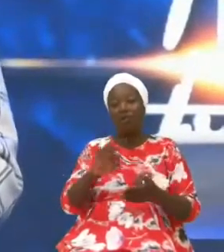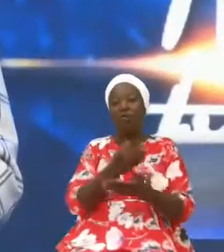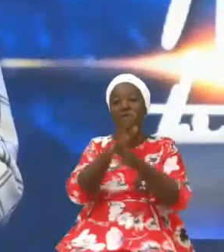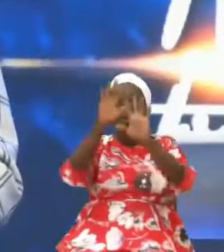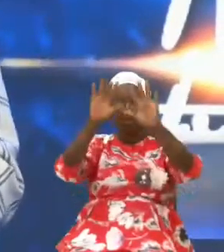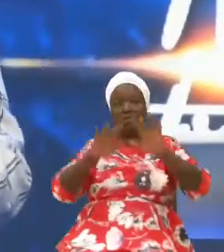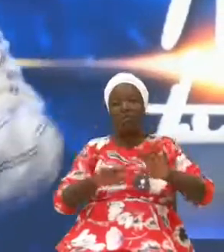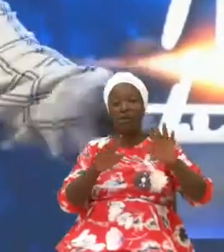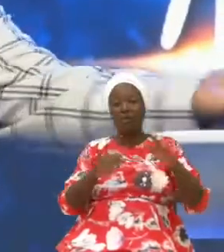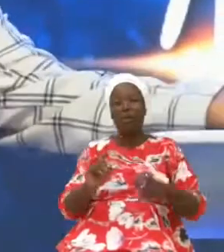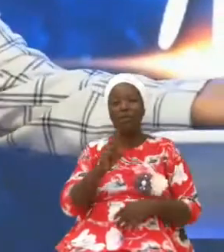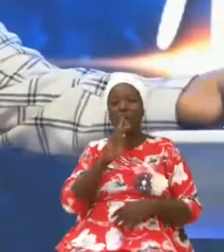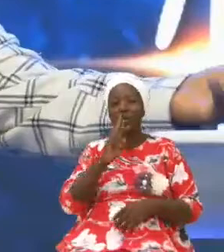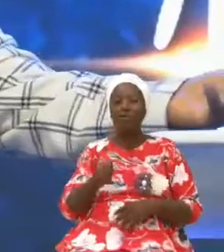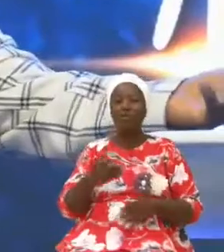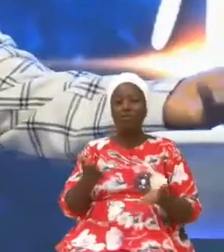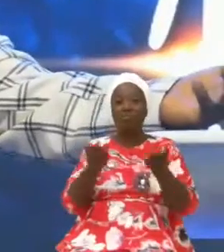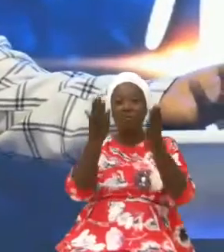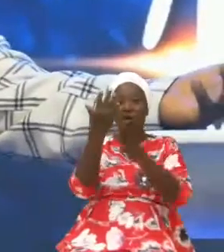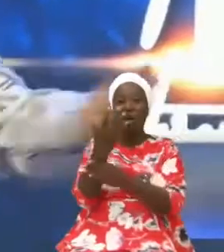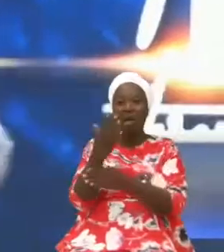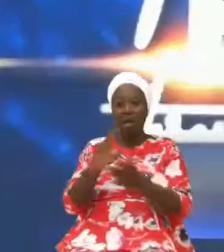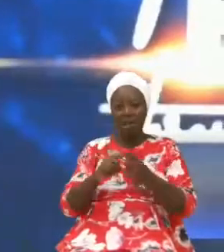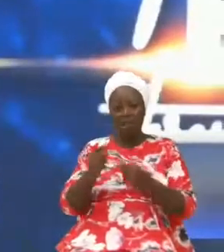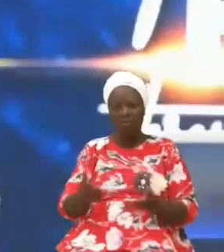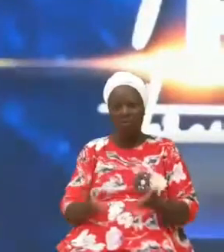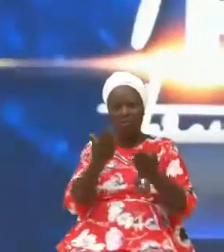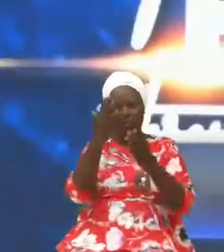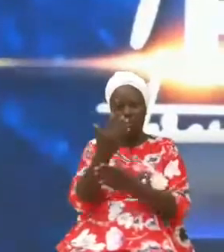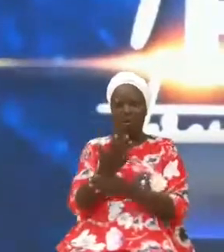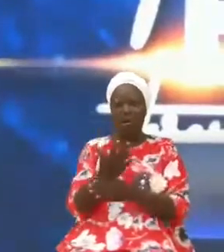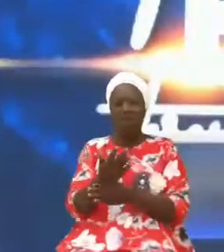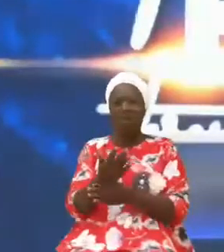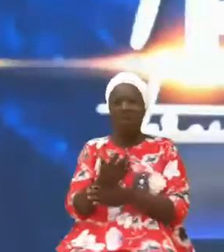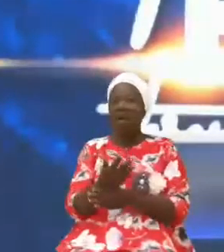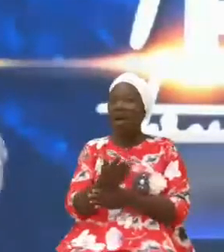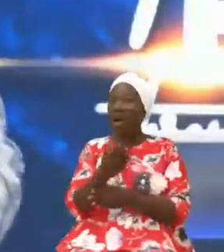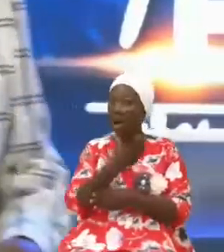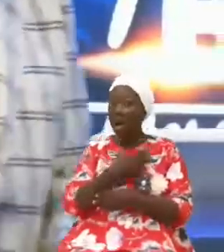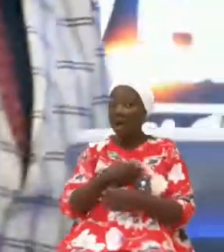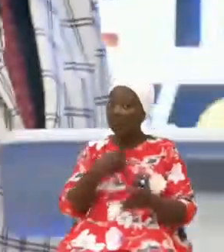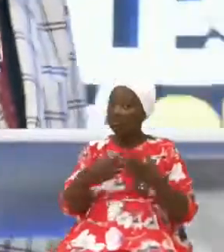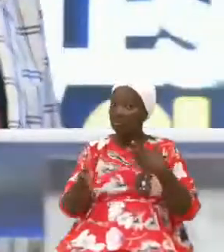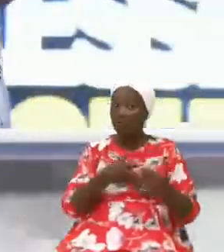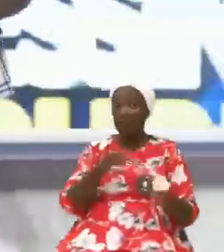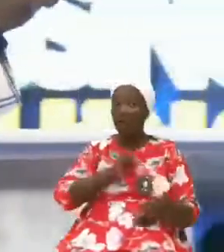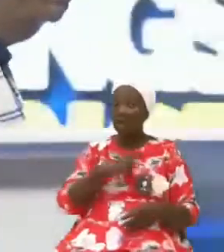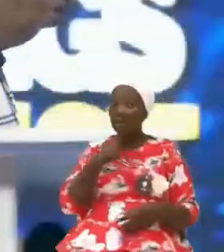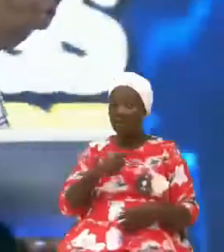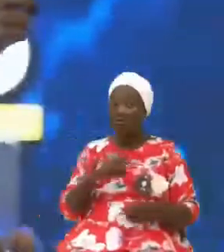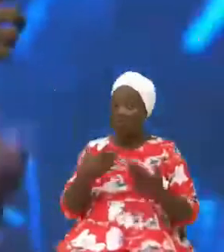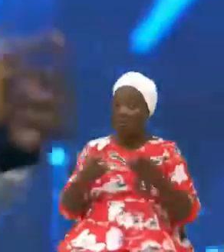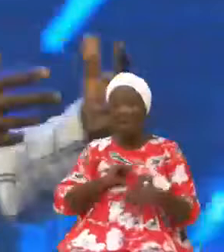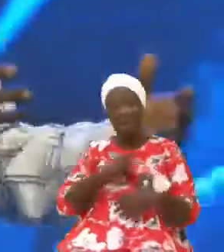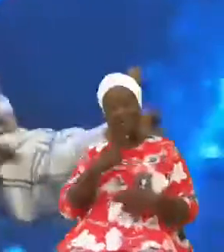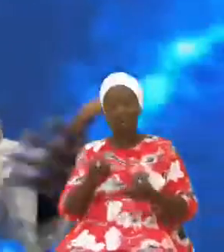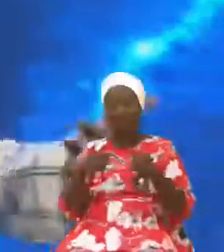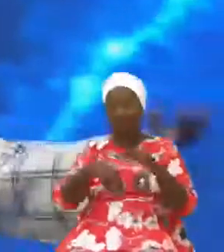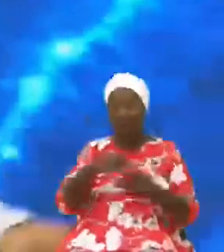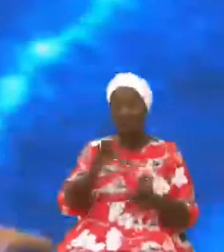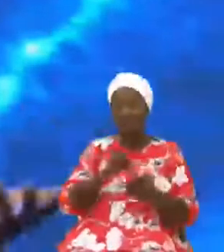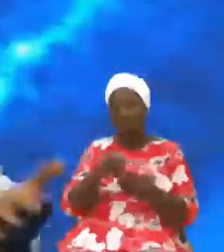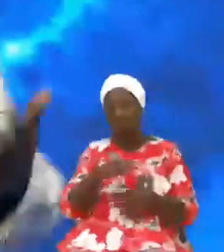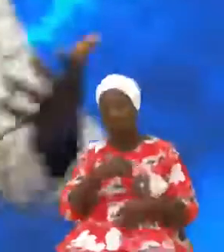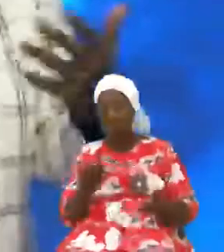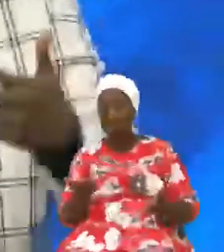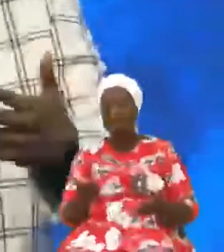from heaven. It's part of the showers. Where are you? Raise up your hand. And you raise up your hand. And if